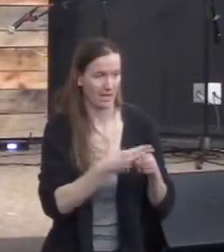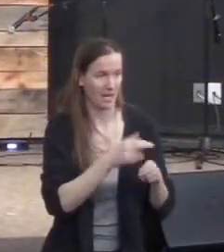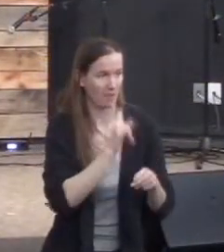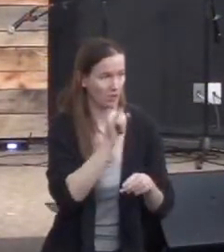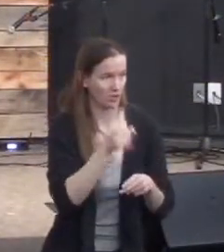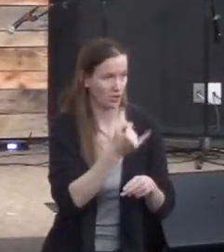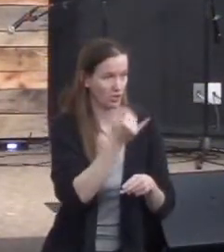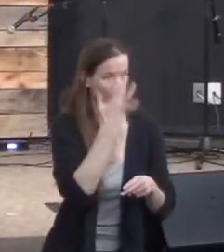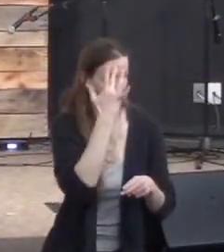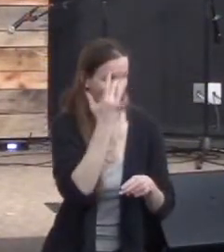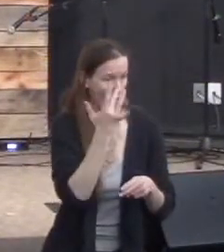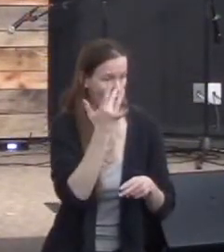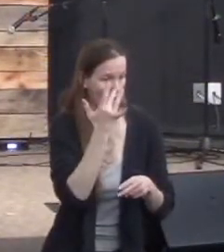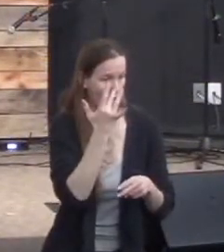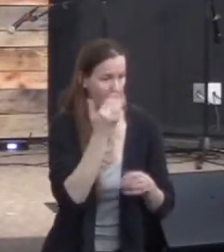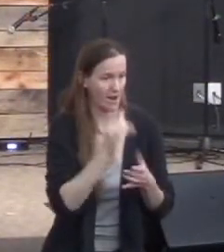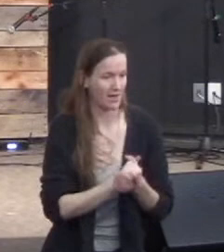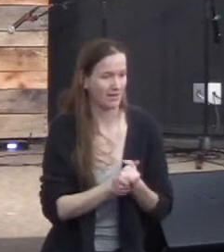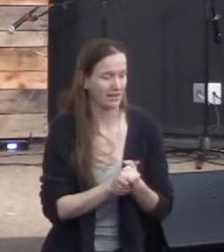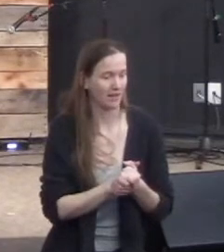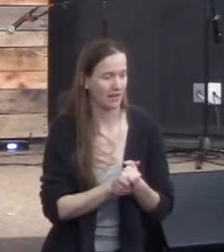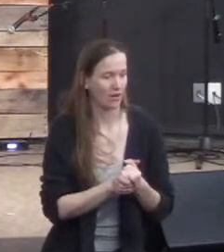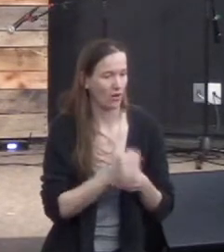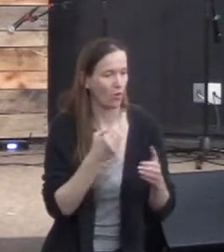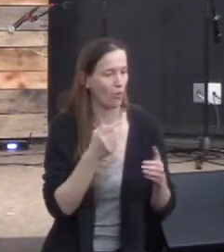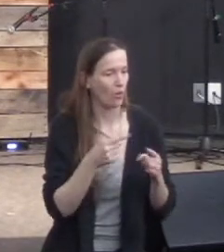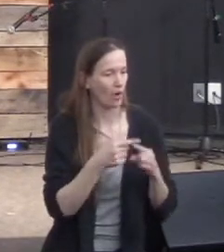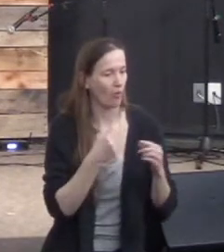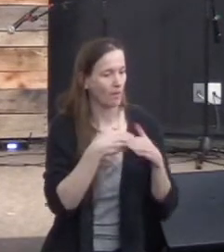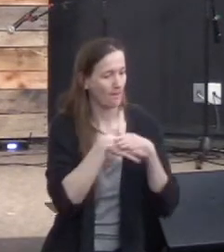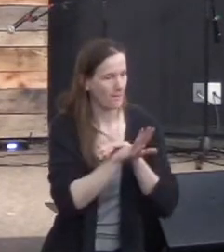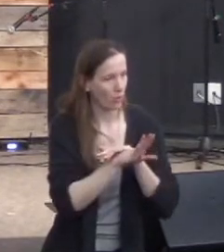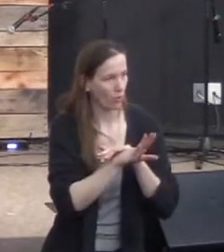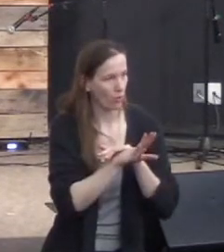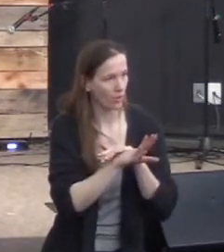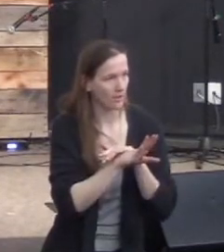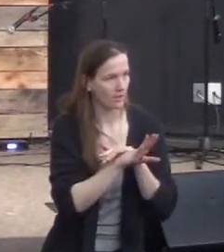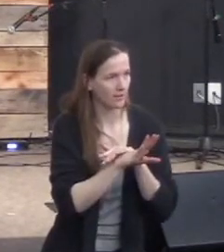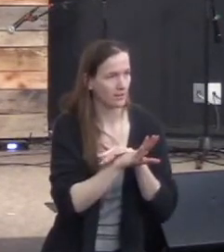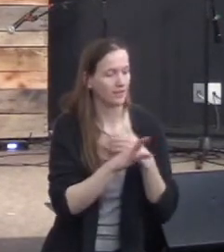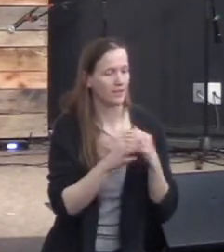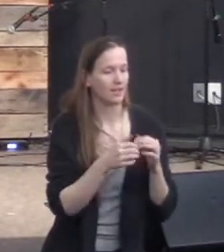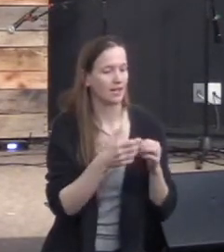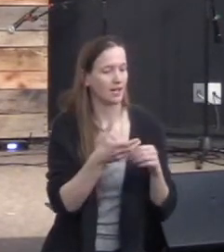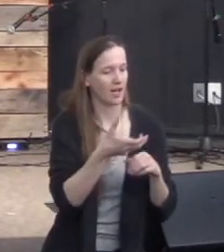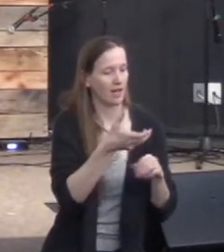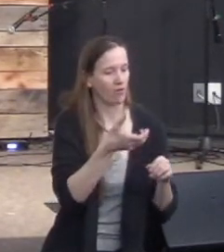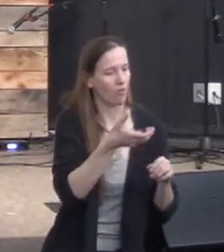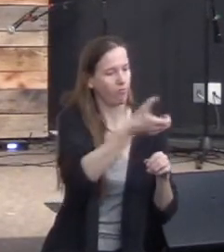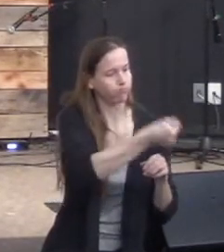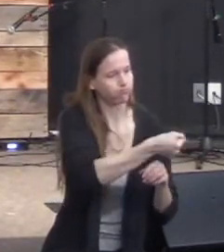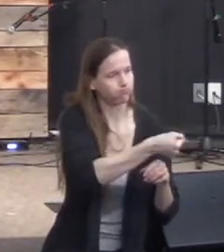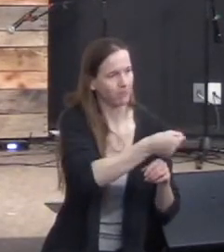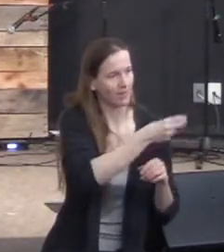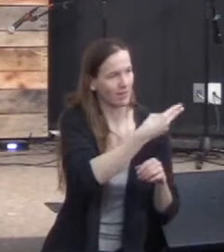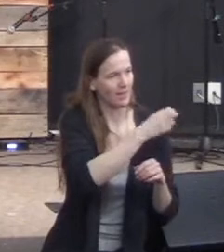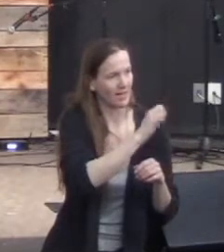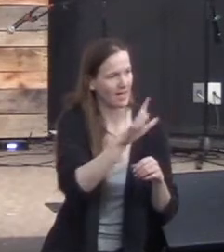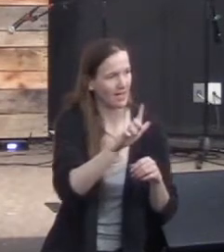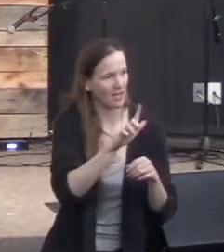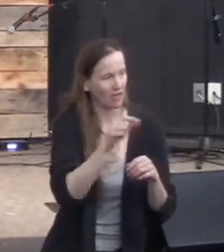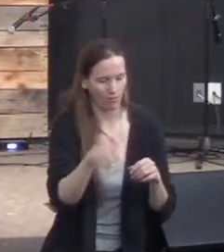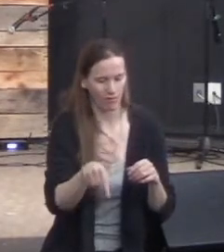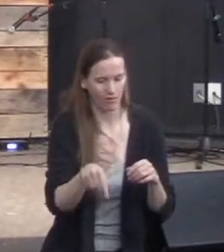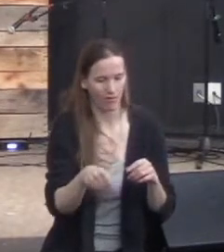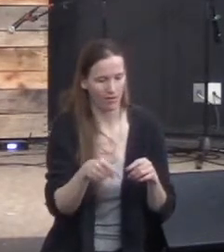because he came out grasping the heel of his older brother. Jacob means heel